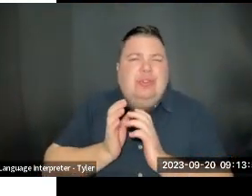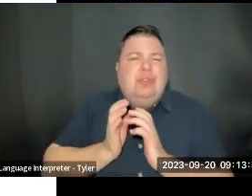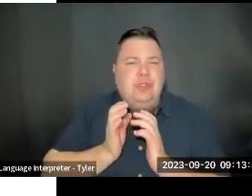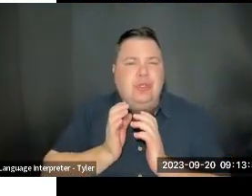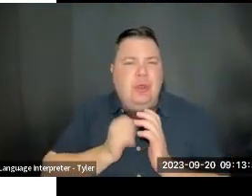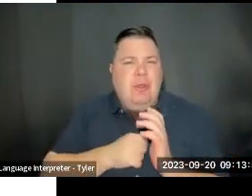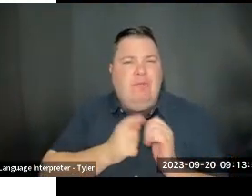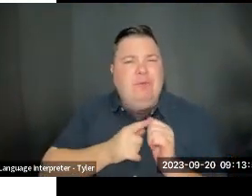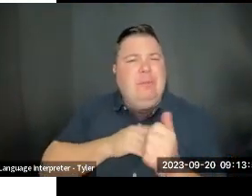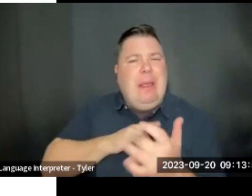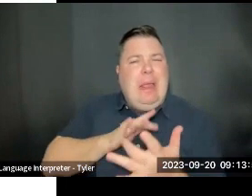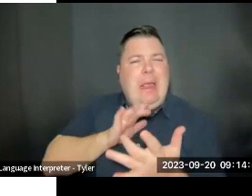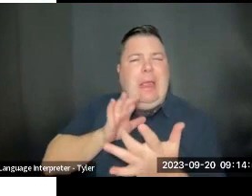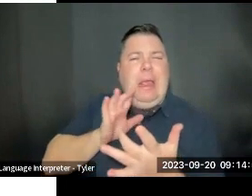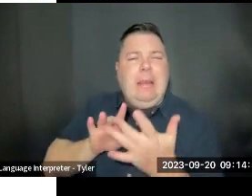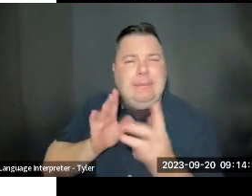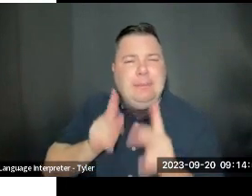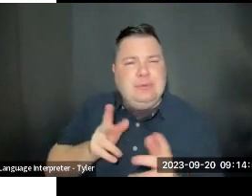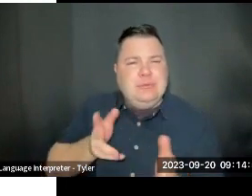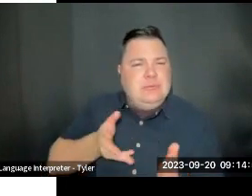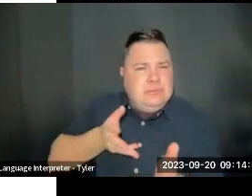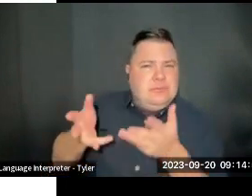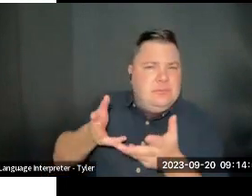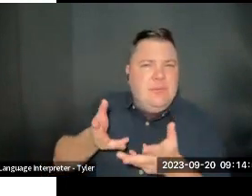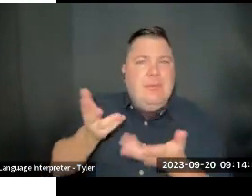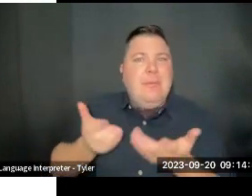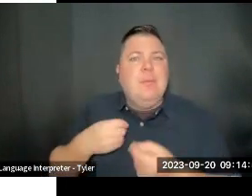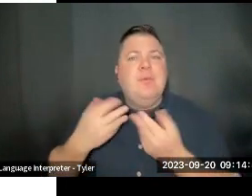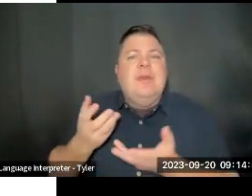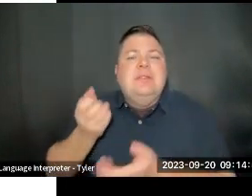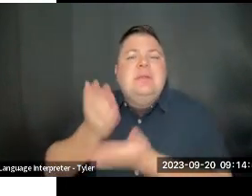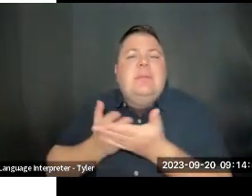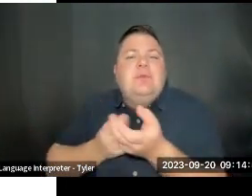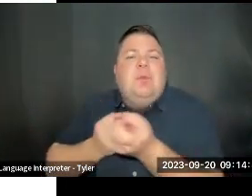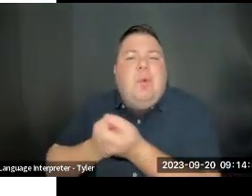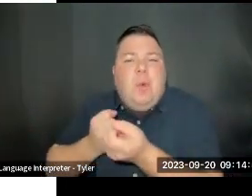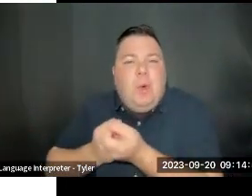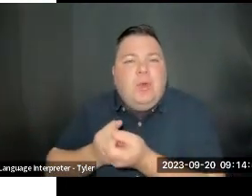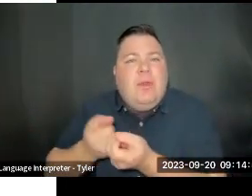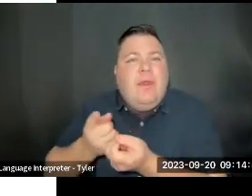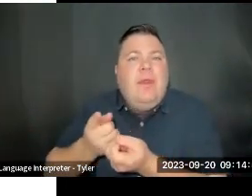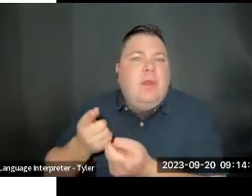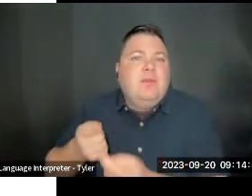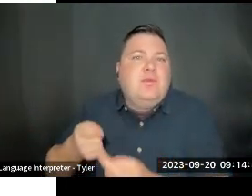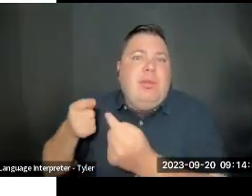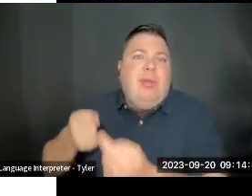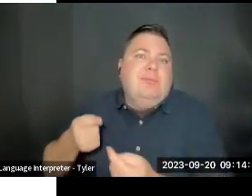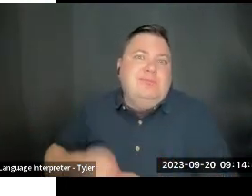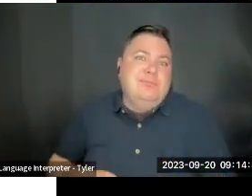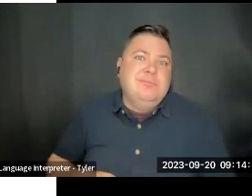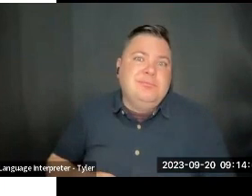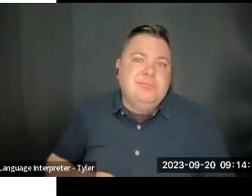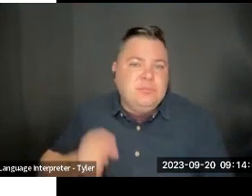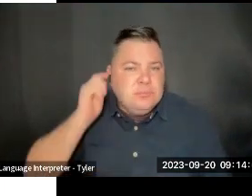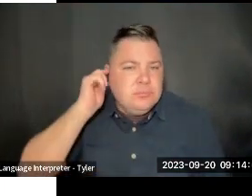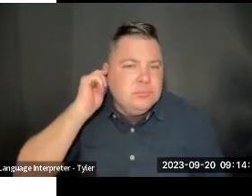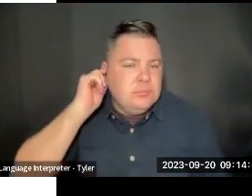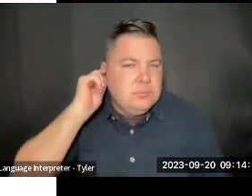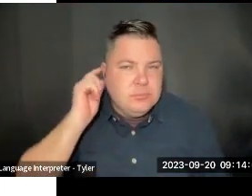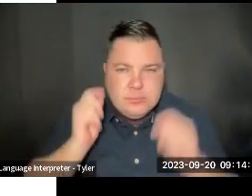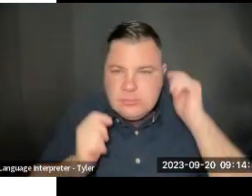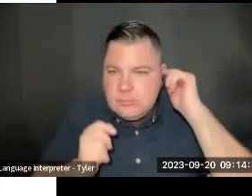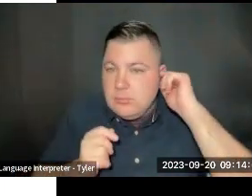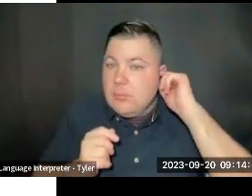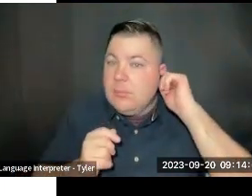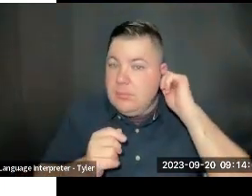out that can help provide support to someone that might be struggling. It is proven